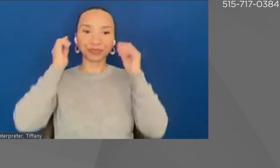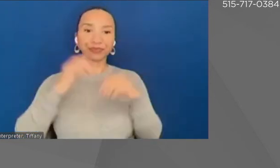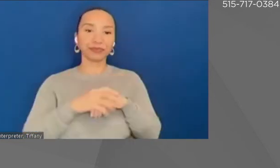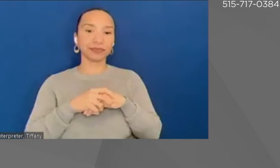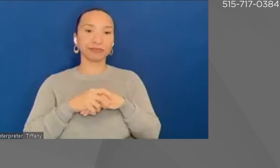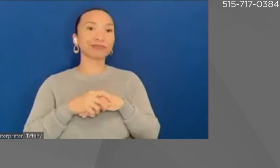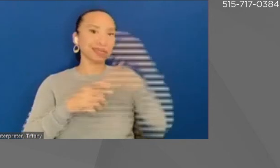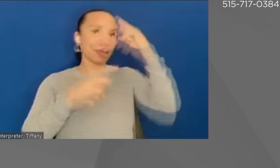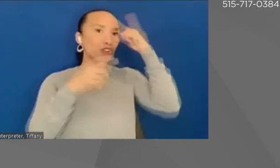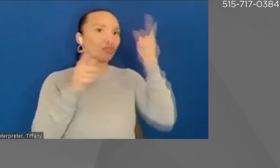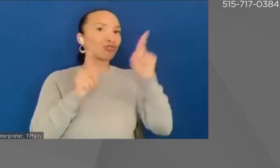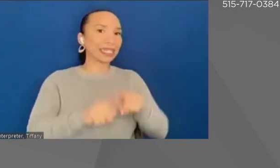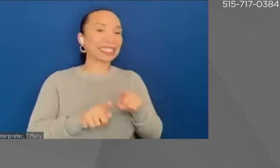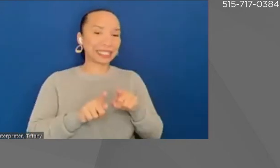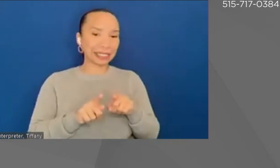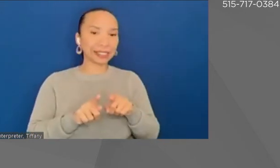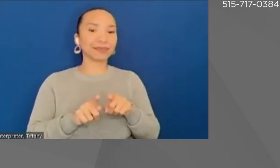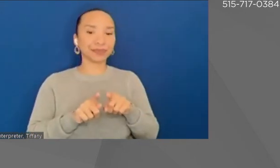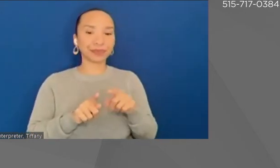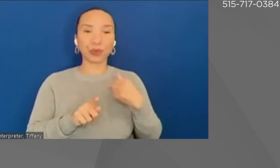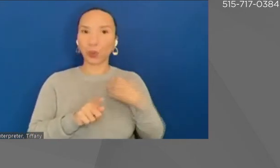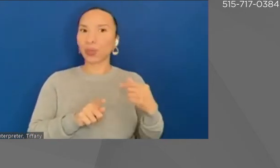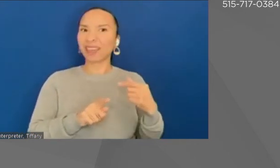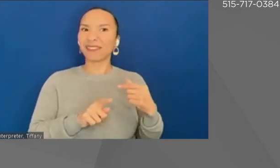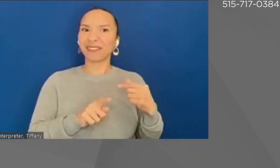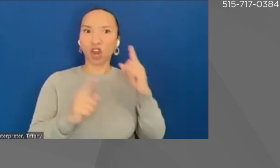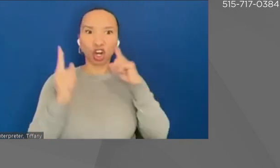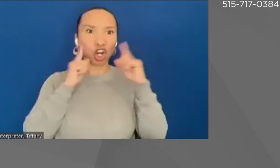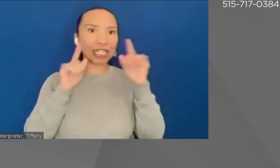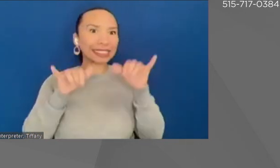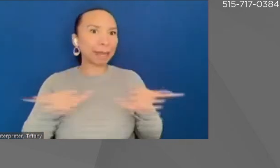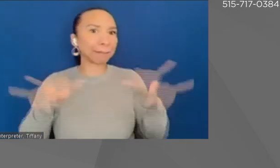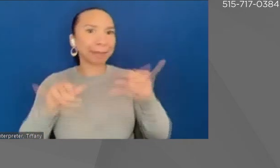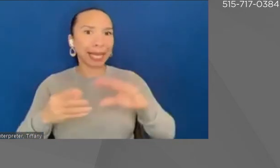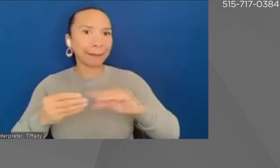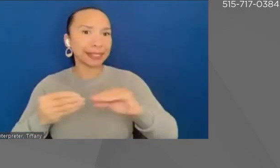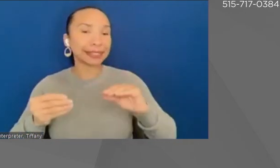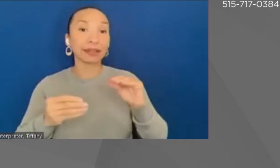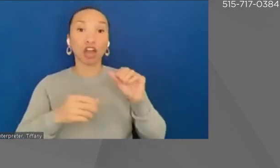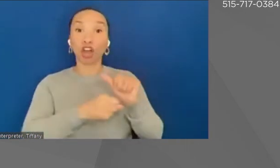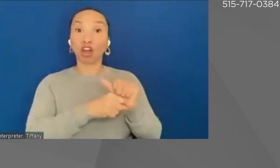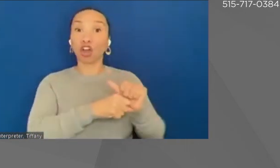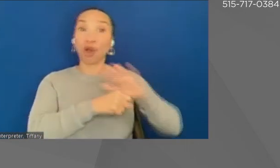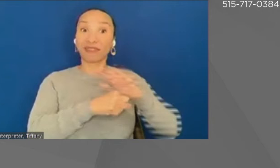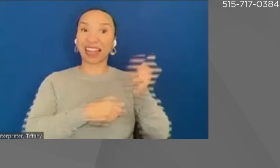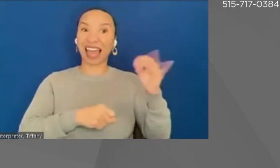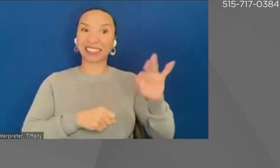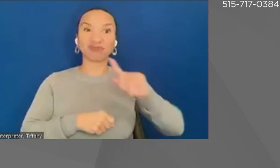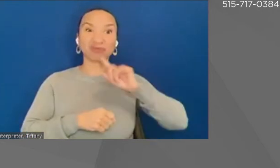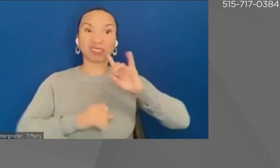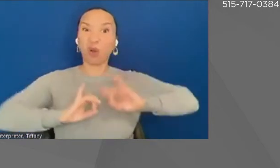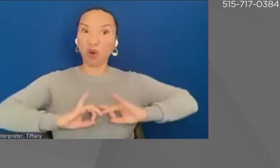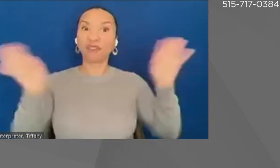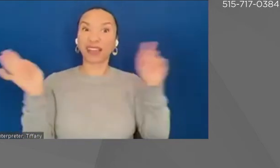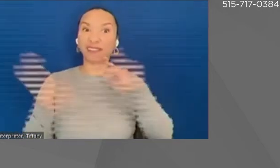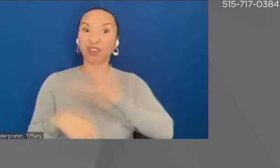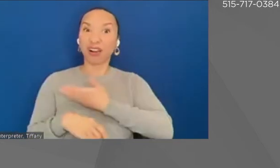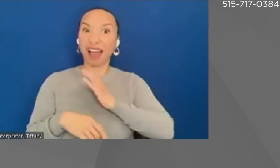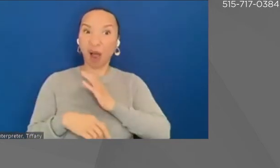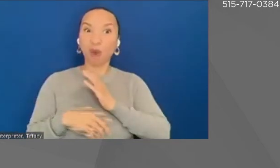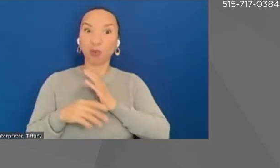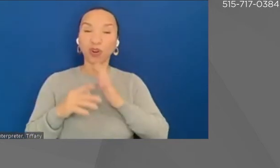that we've heard before, but COVID-19 has obviously been horrific for our society, but it has